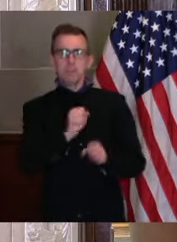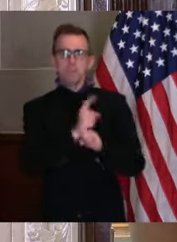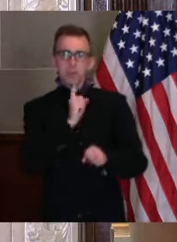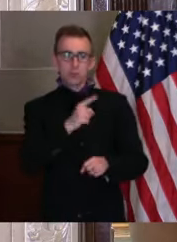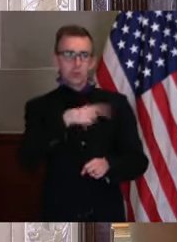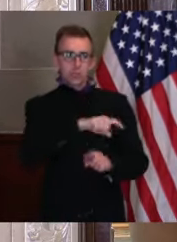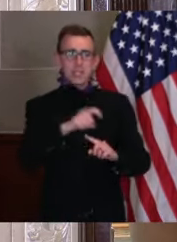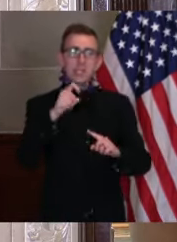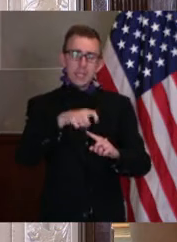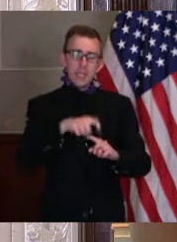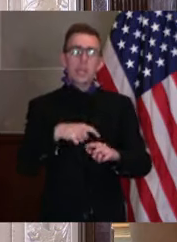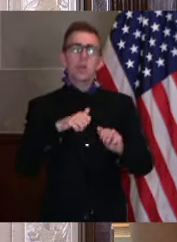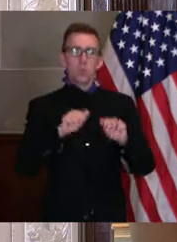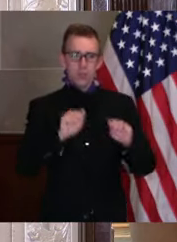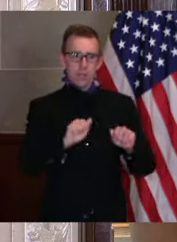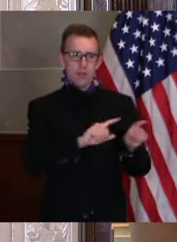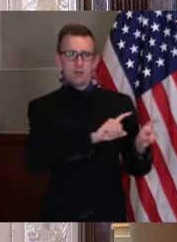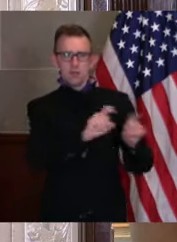can complete